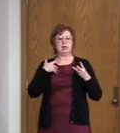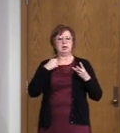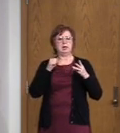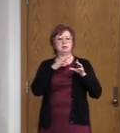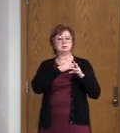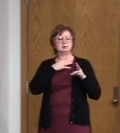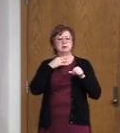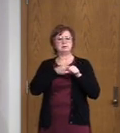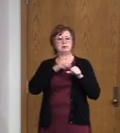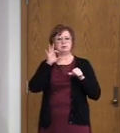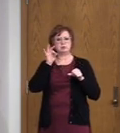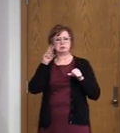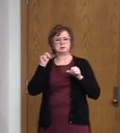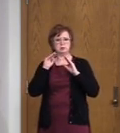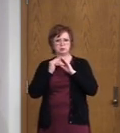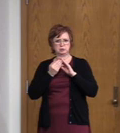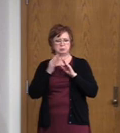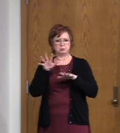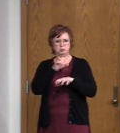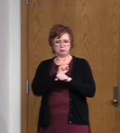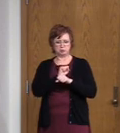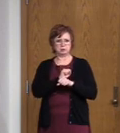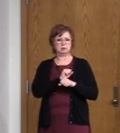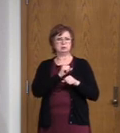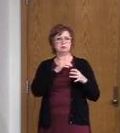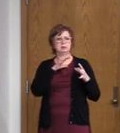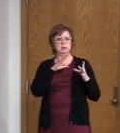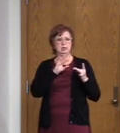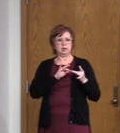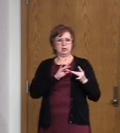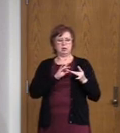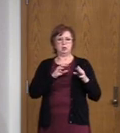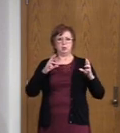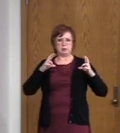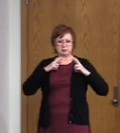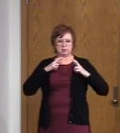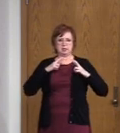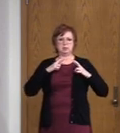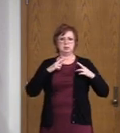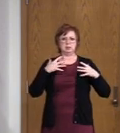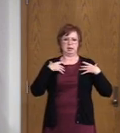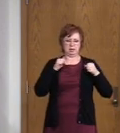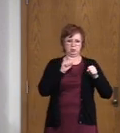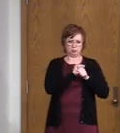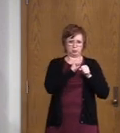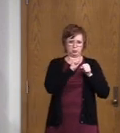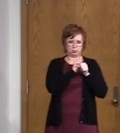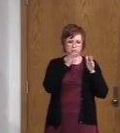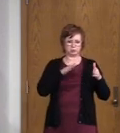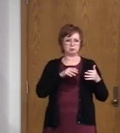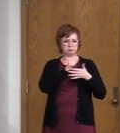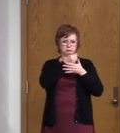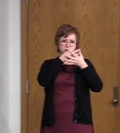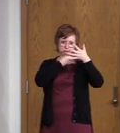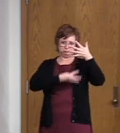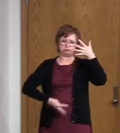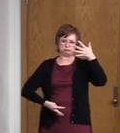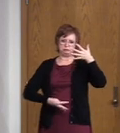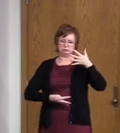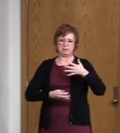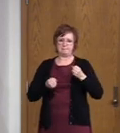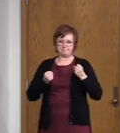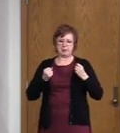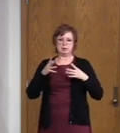Nations reserves, as well as retired healthcare workers. So there will be a broad swath of human resources